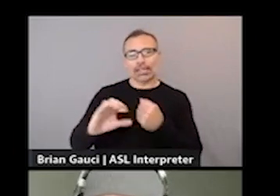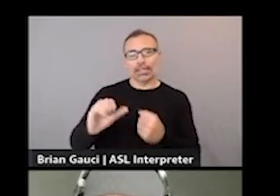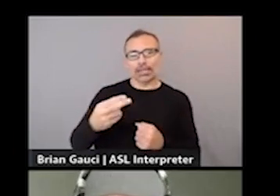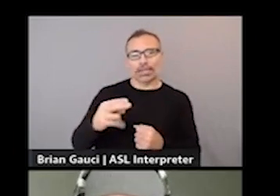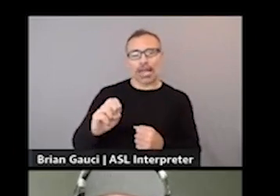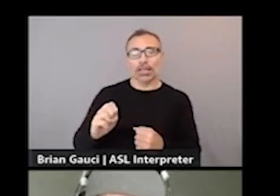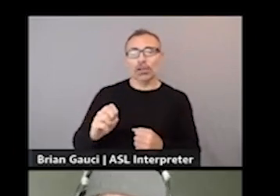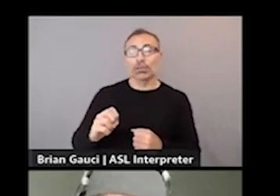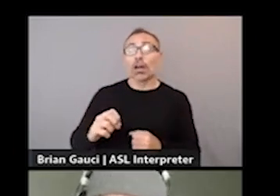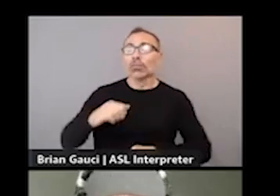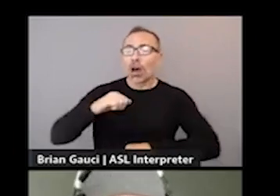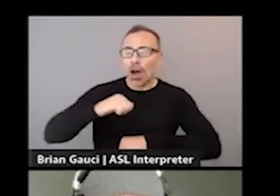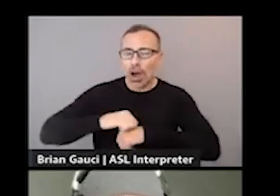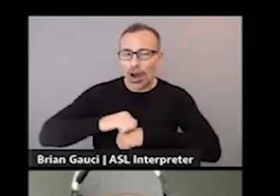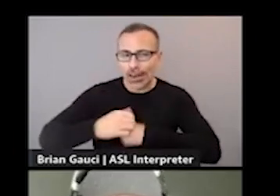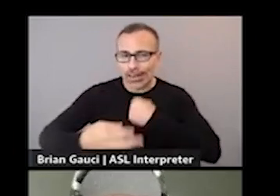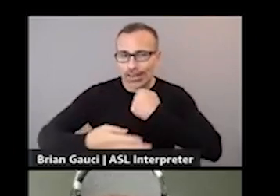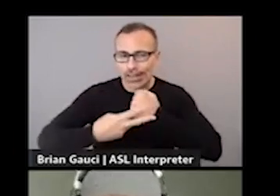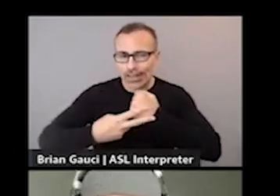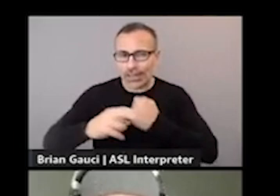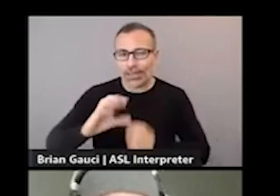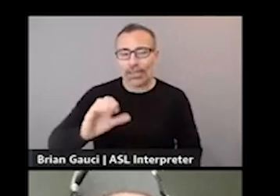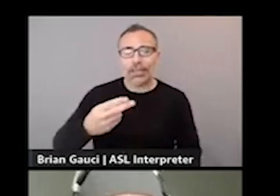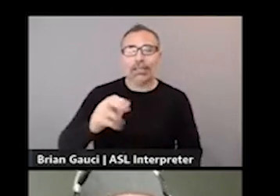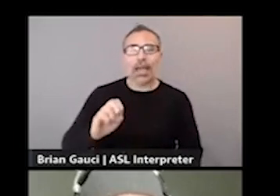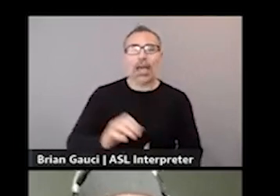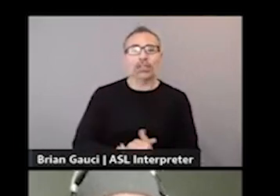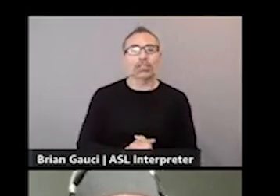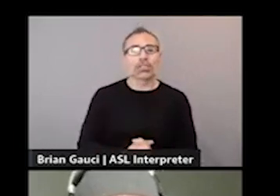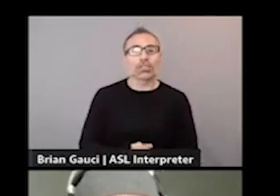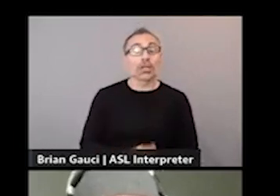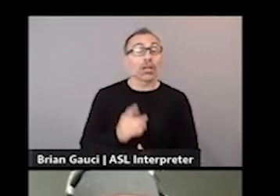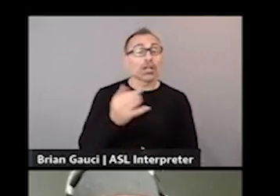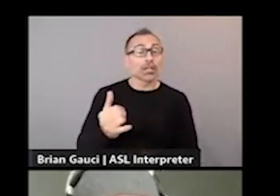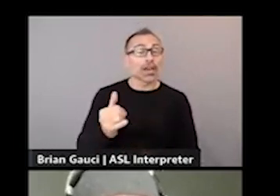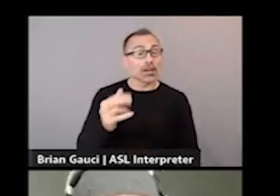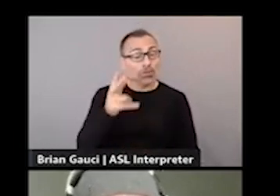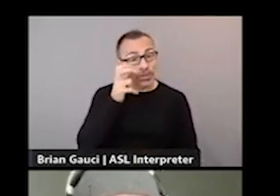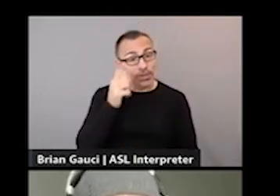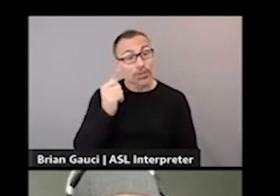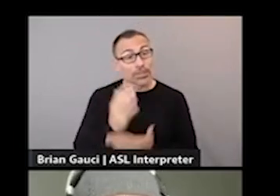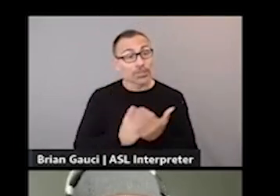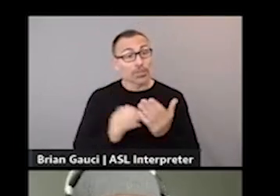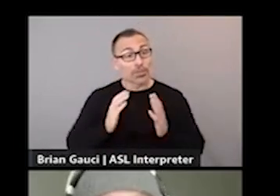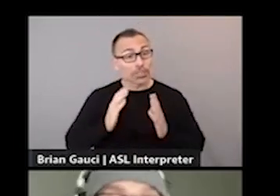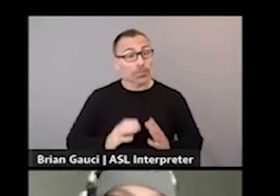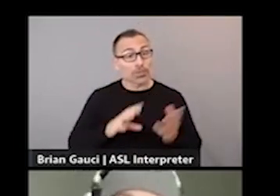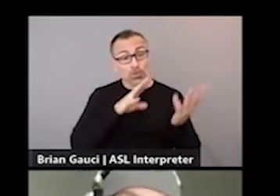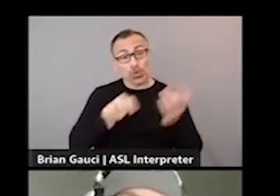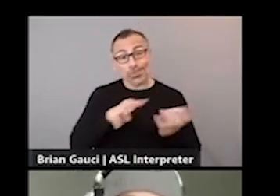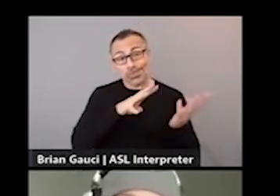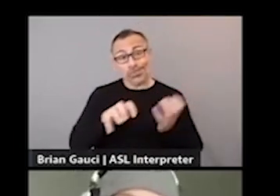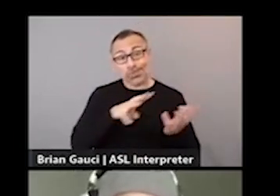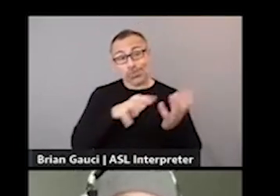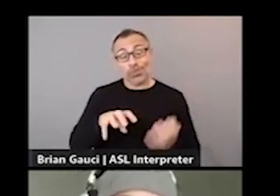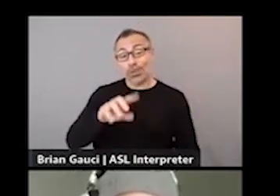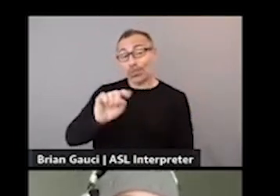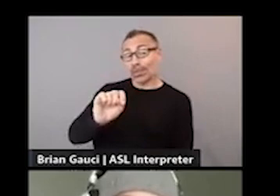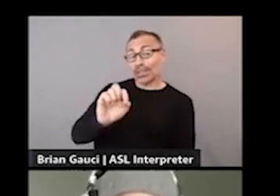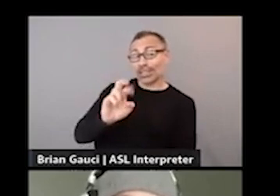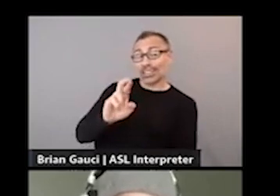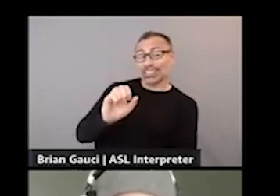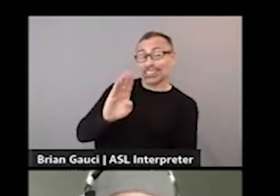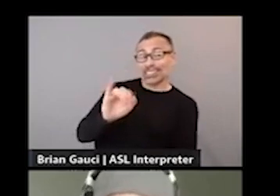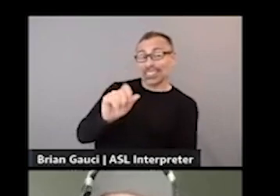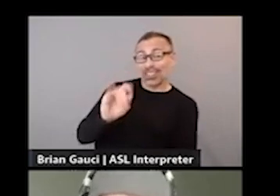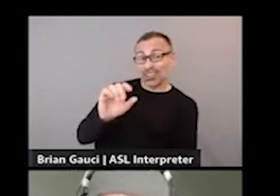it, people are streaming. I mean, now we are also hearing a couple customers streaming terabytes of data, and you really don't want, that piling